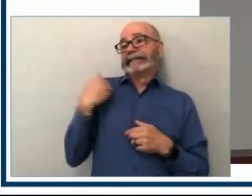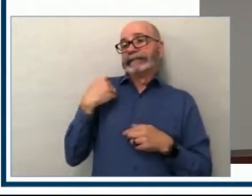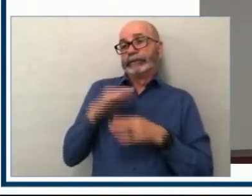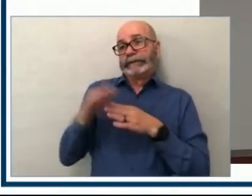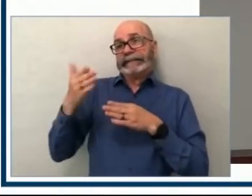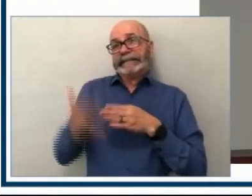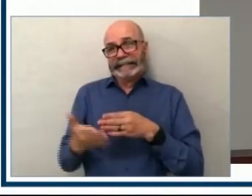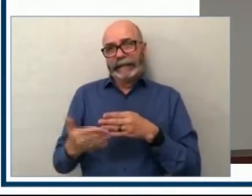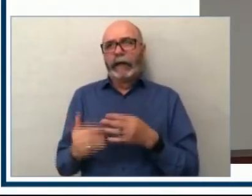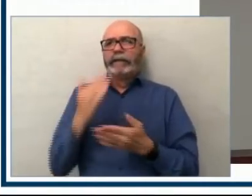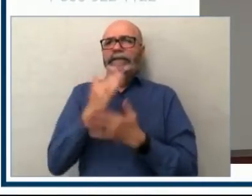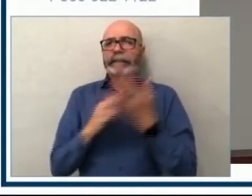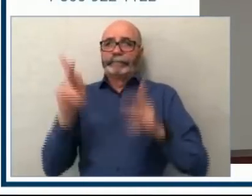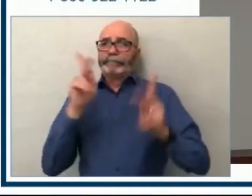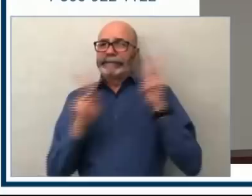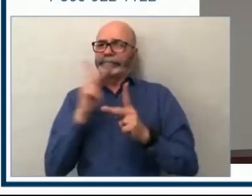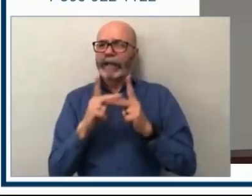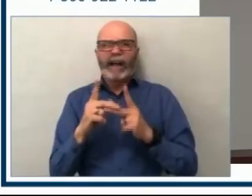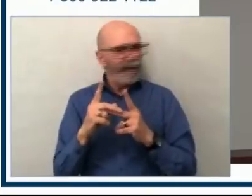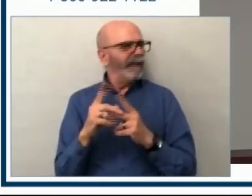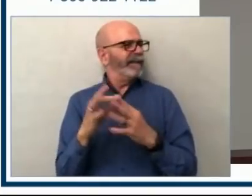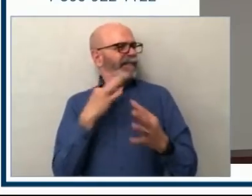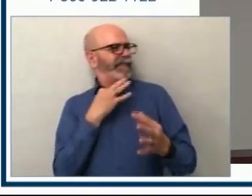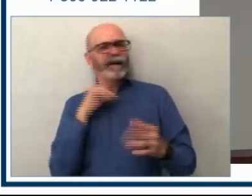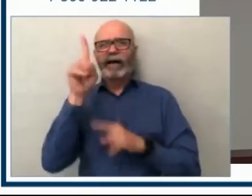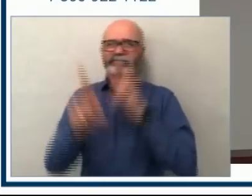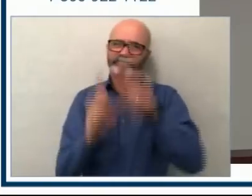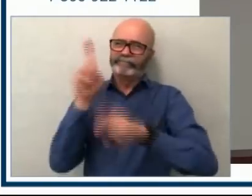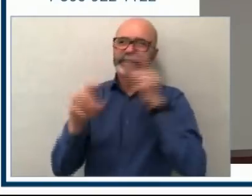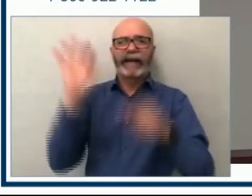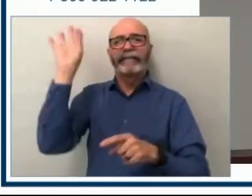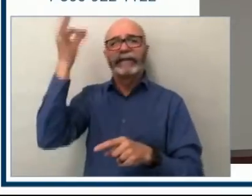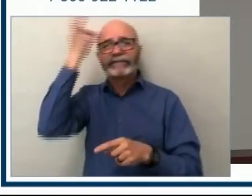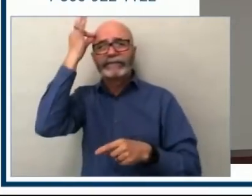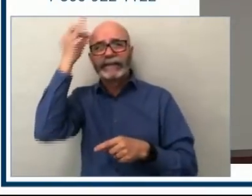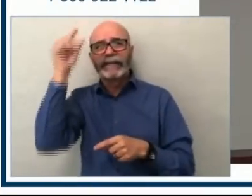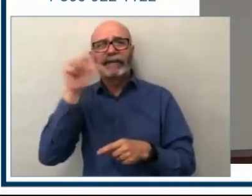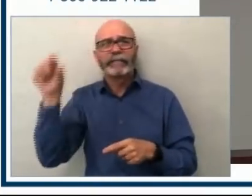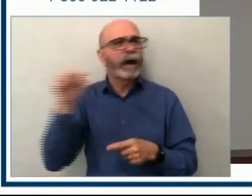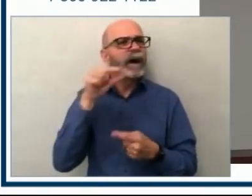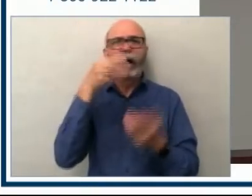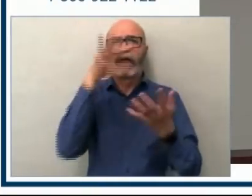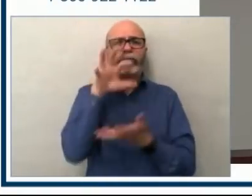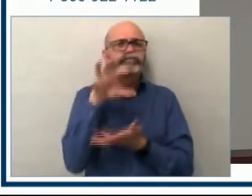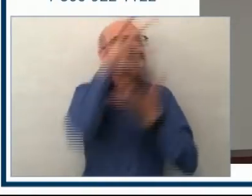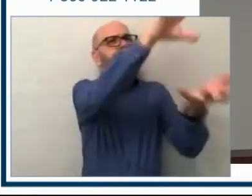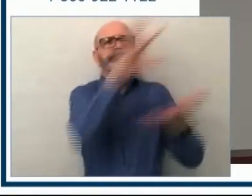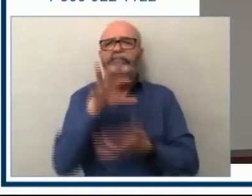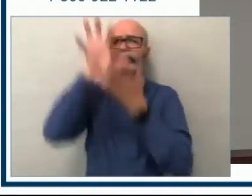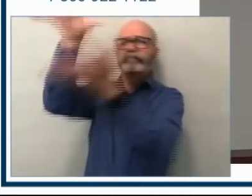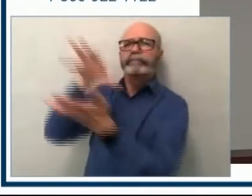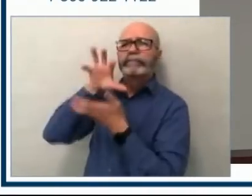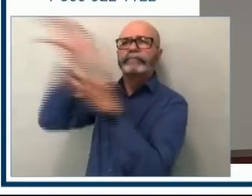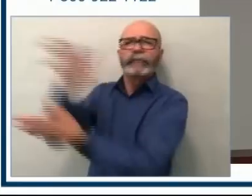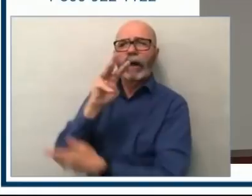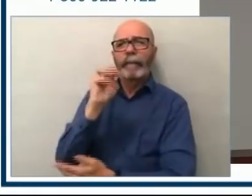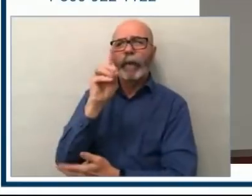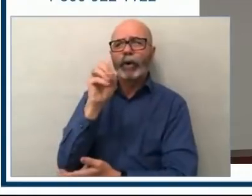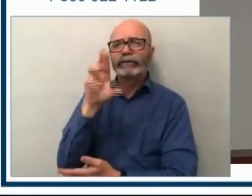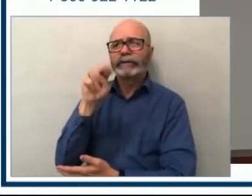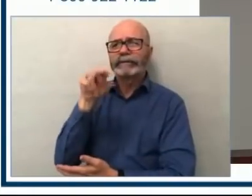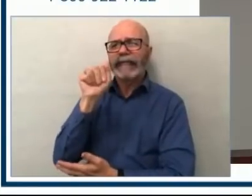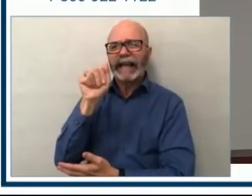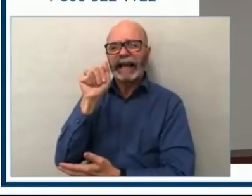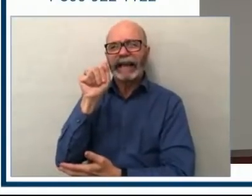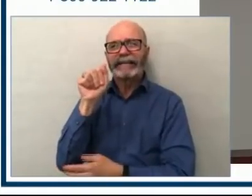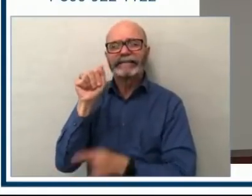questions around the federal government's reallocation of some of Canada's Moderna supply to the Yukon, Northwest Territories, and Nunavut.